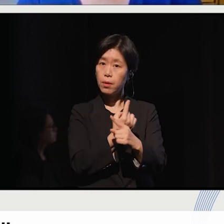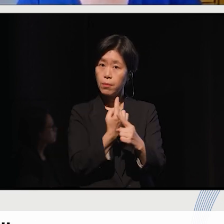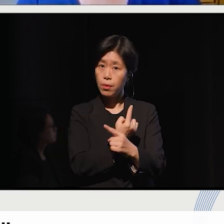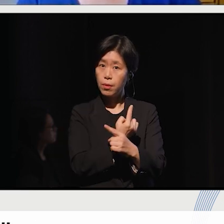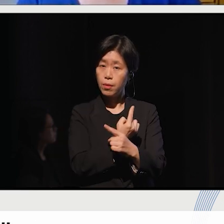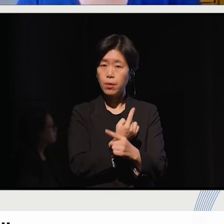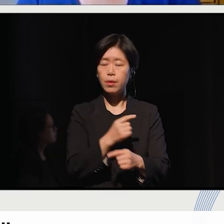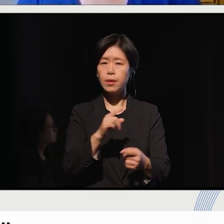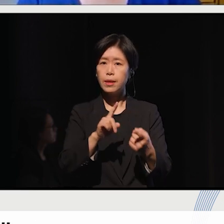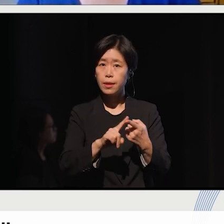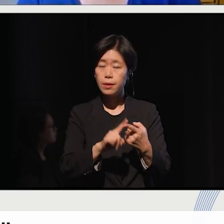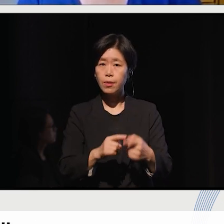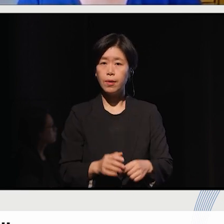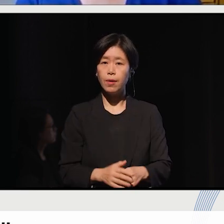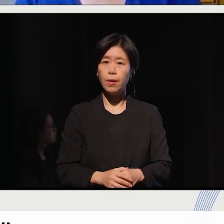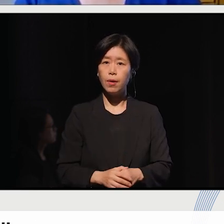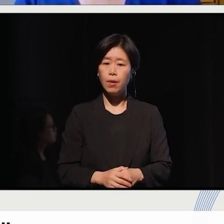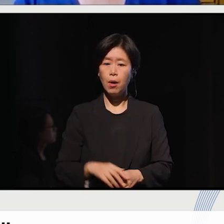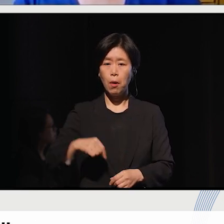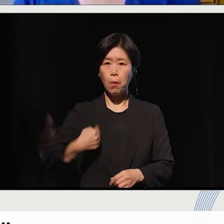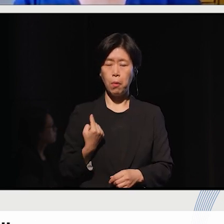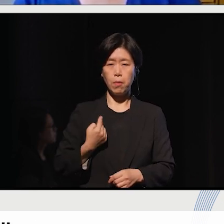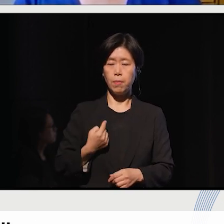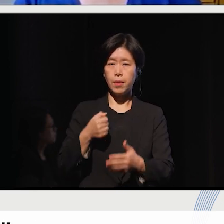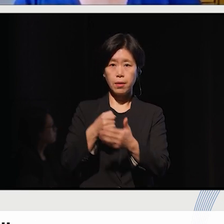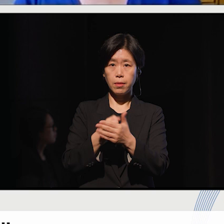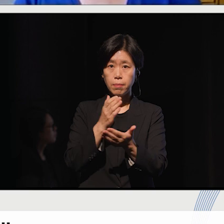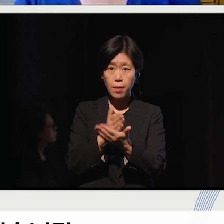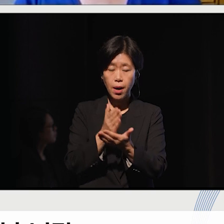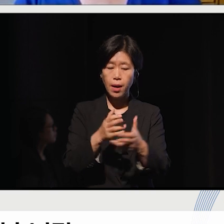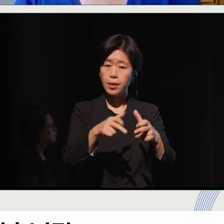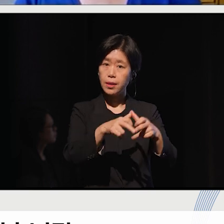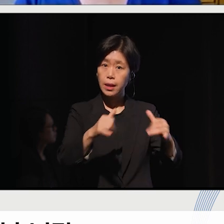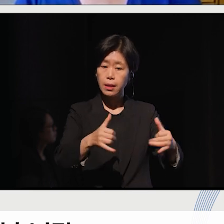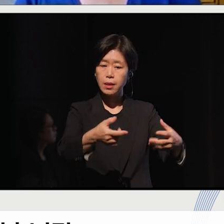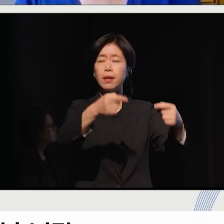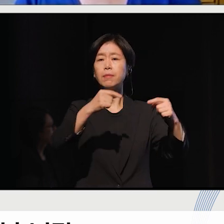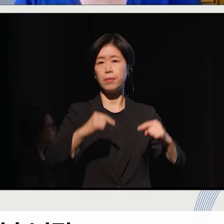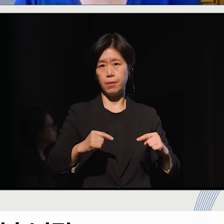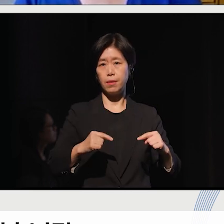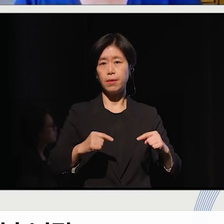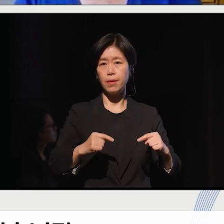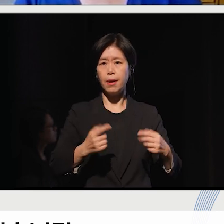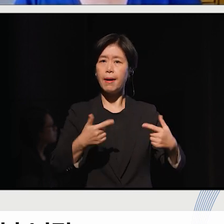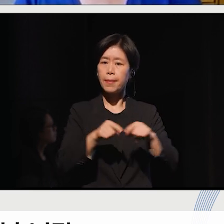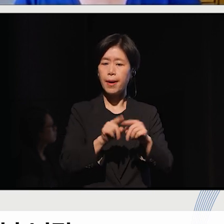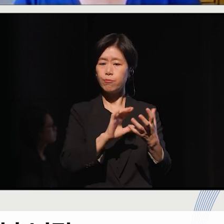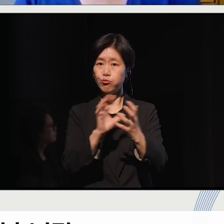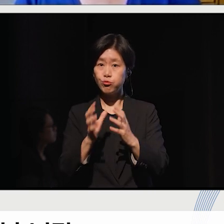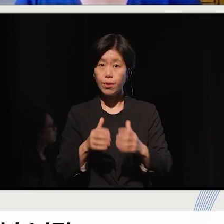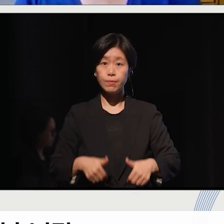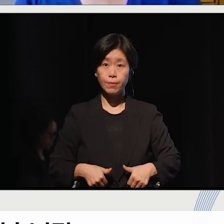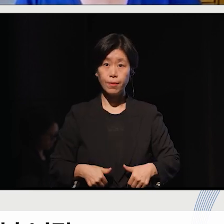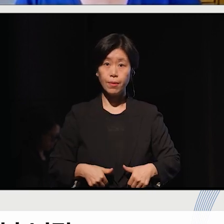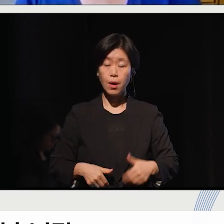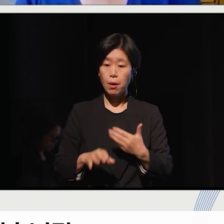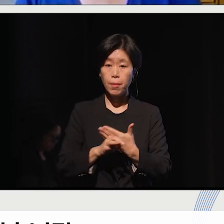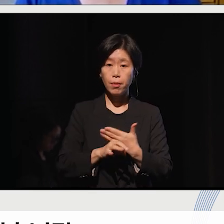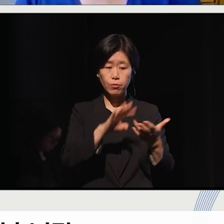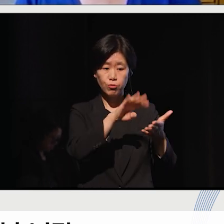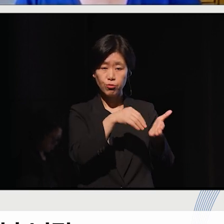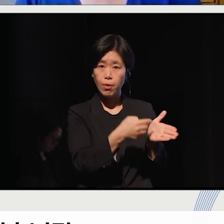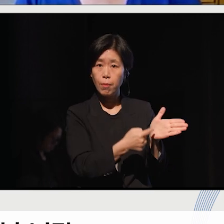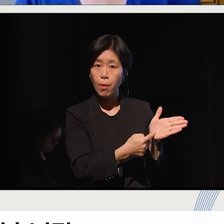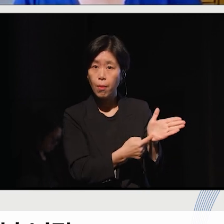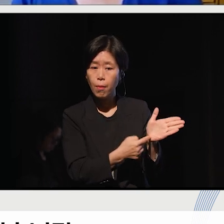Please engage them in that. They will help you figure out what needs to happen first and what is less important to them.